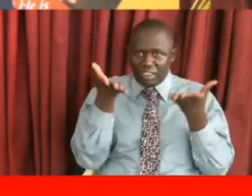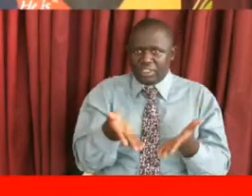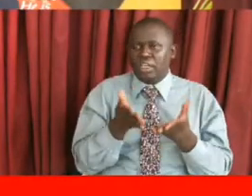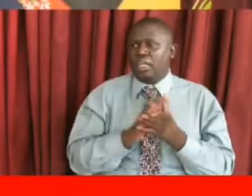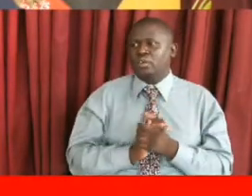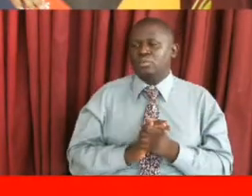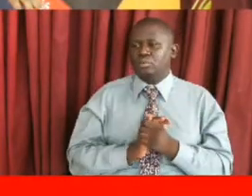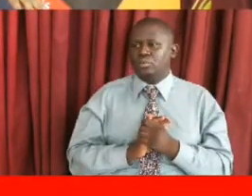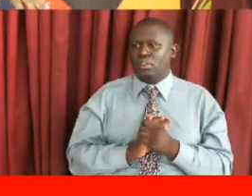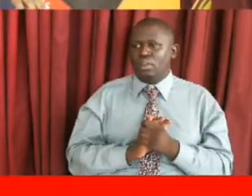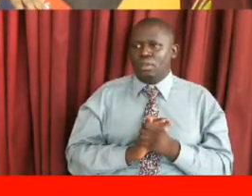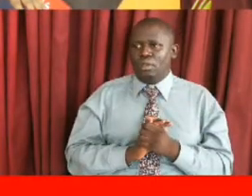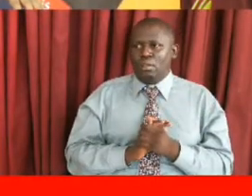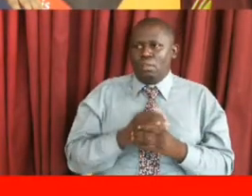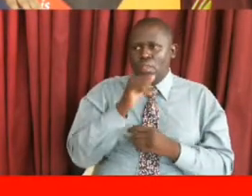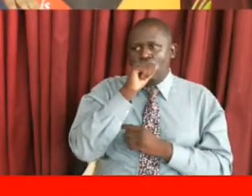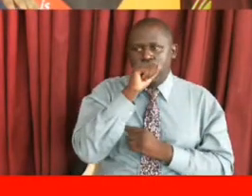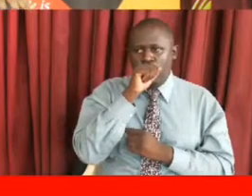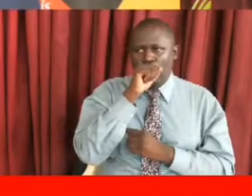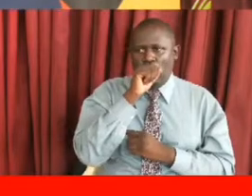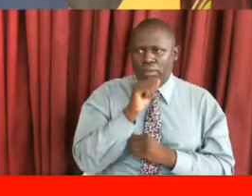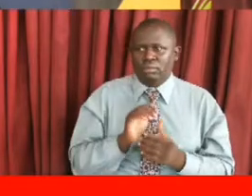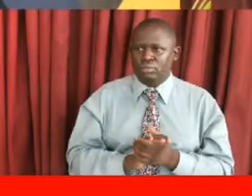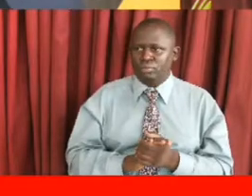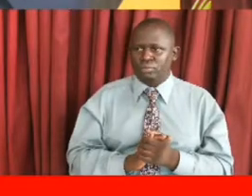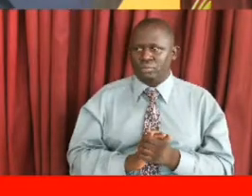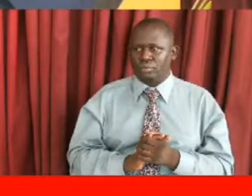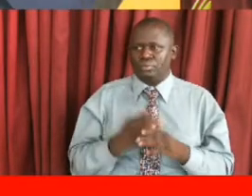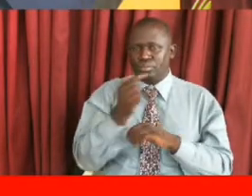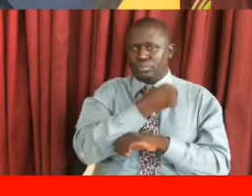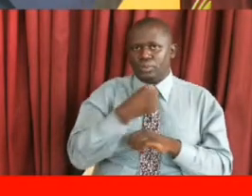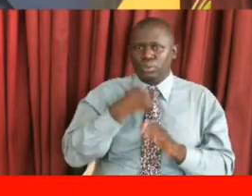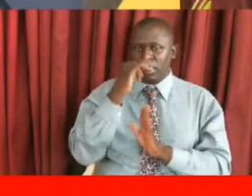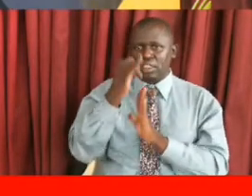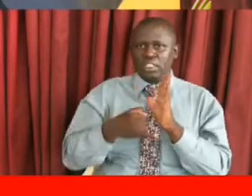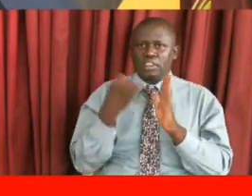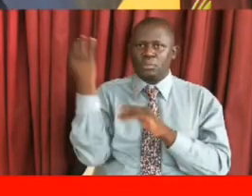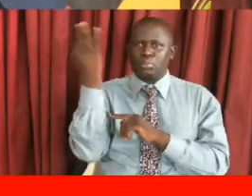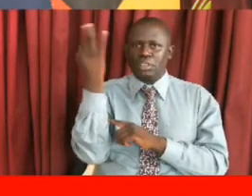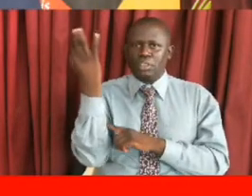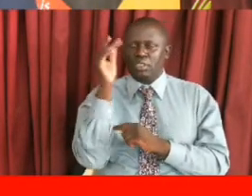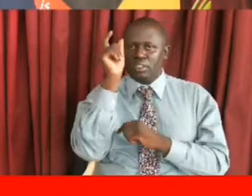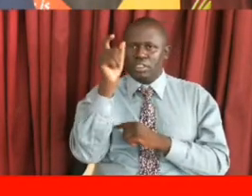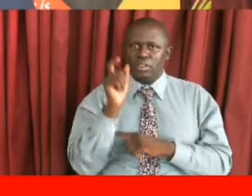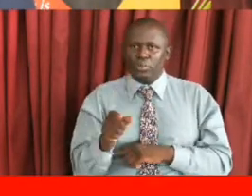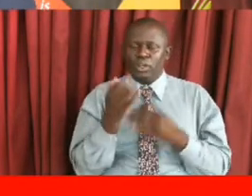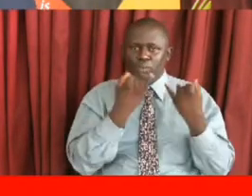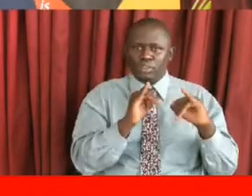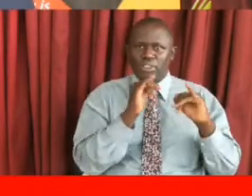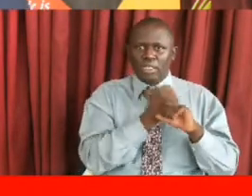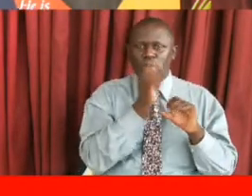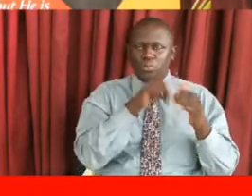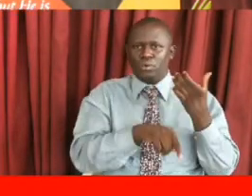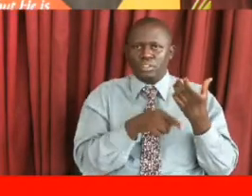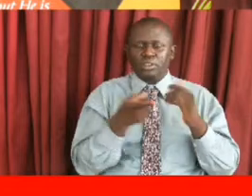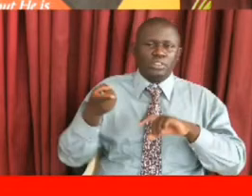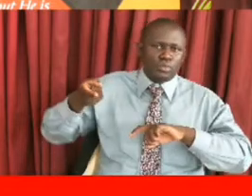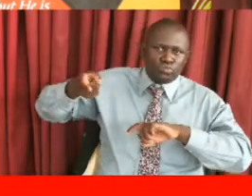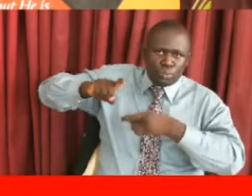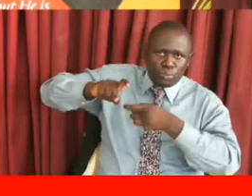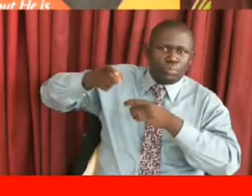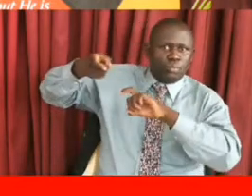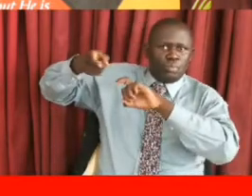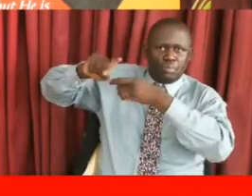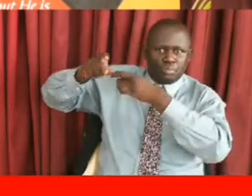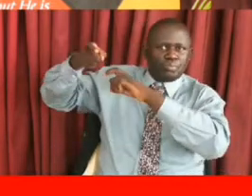here am we are just preaching the word to try and increase your